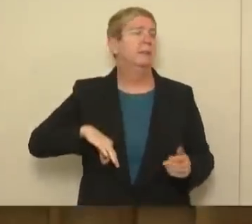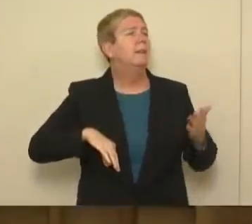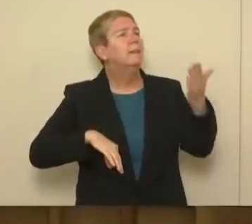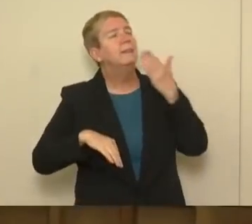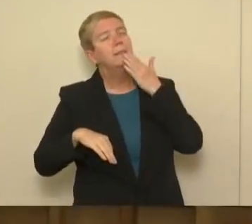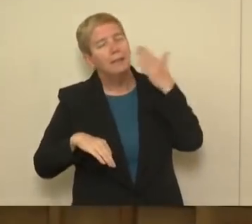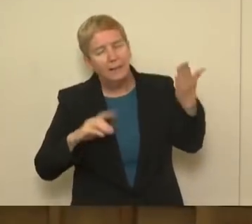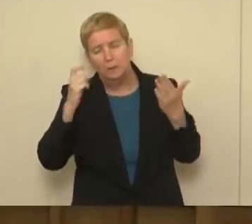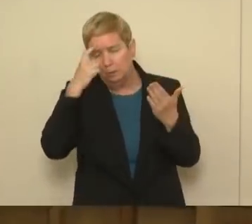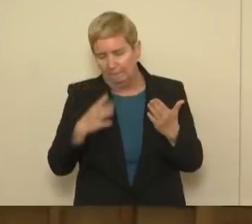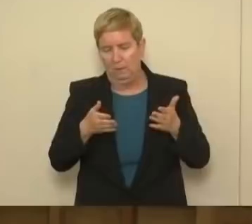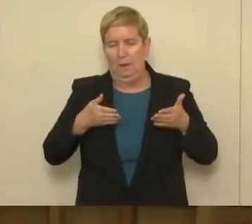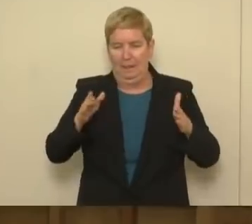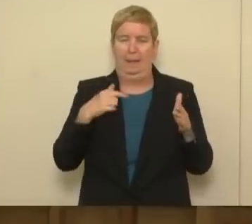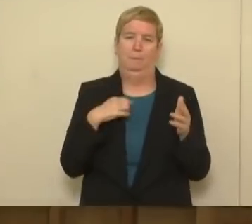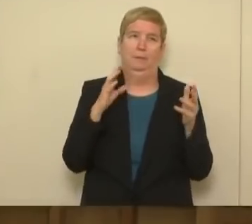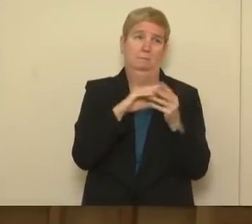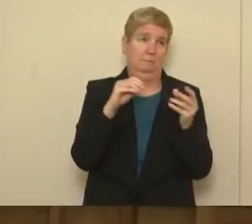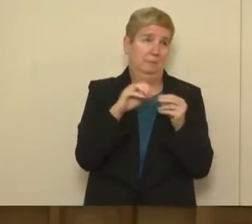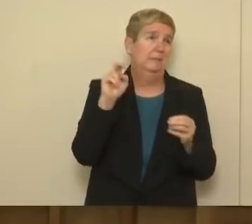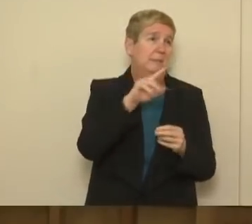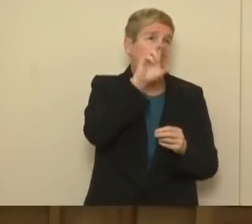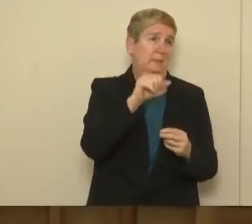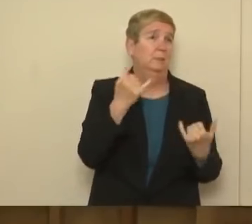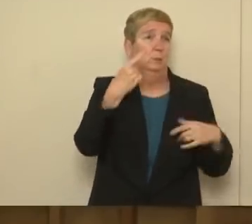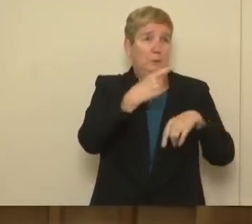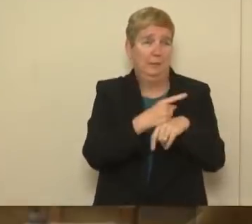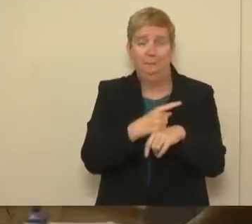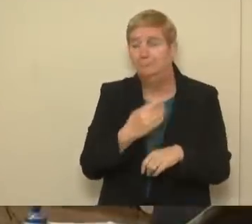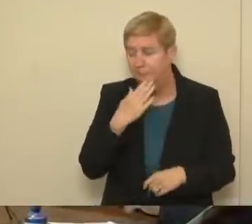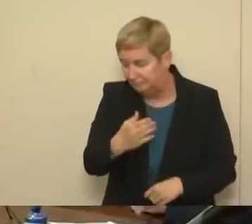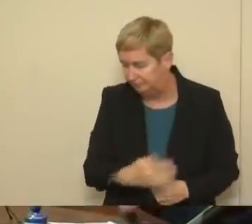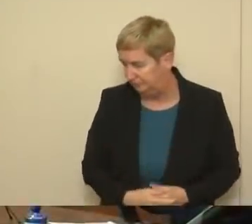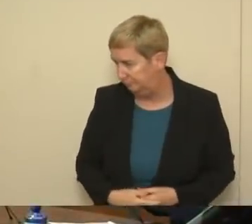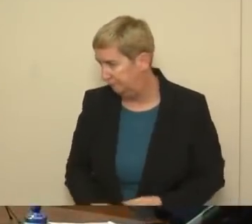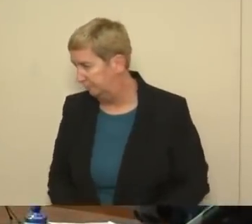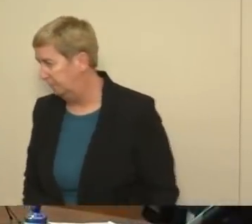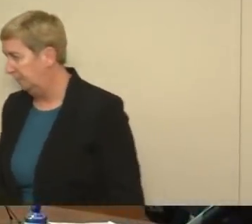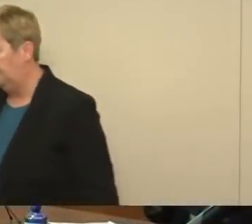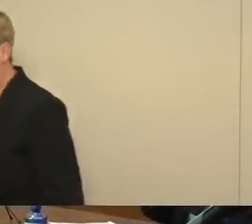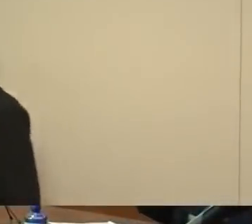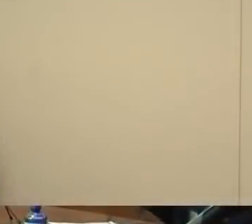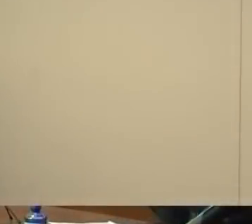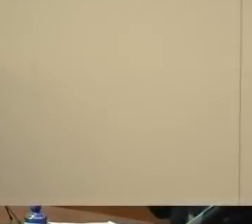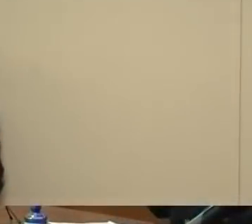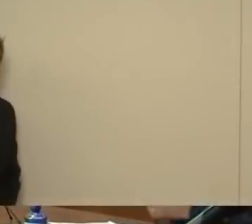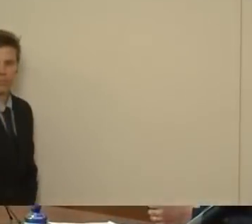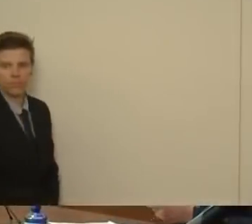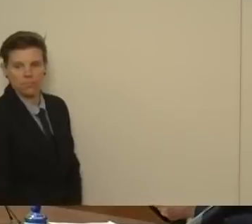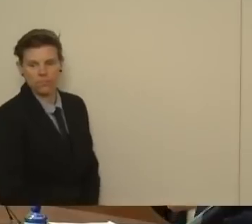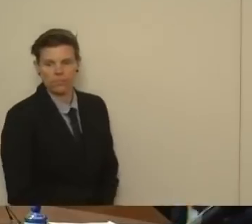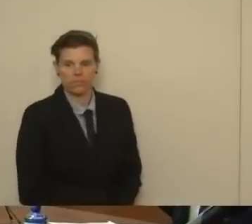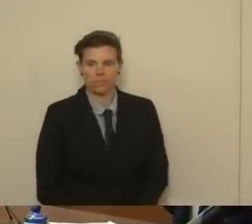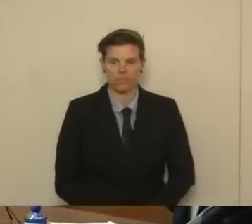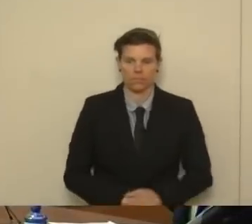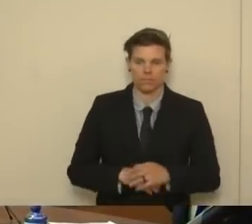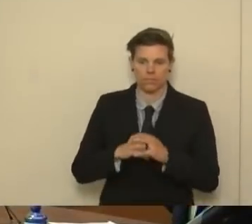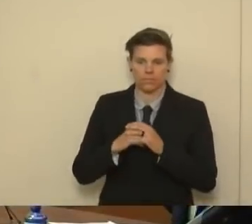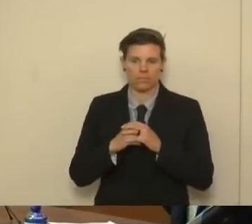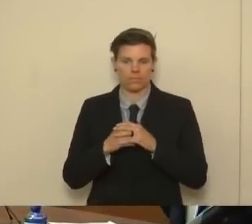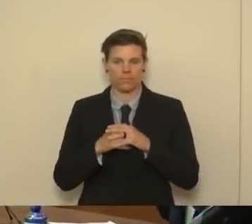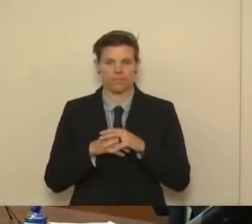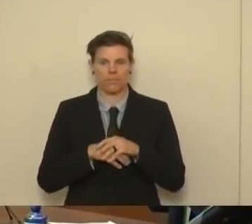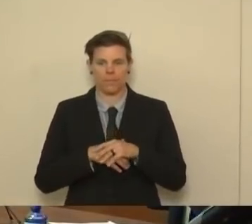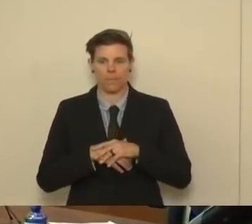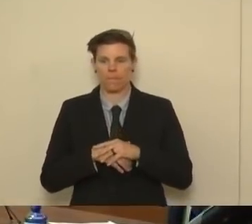census today, and I will turn it back to you. Thank you, Governor. All right. All right, thank you very much, Director Coleman. All right,